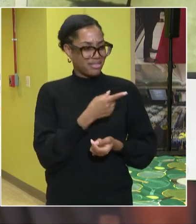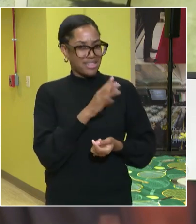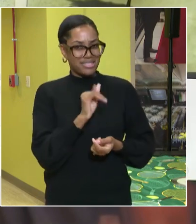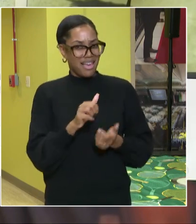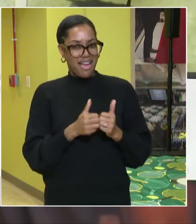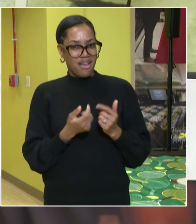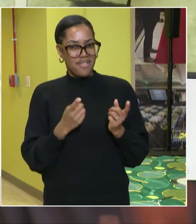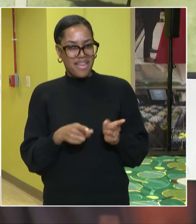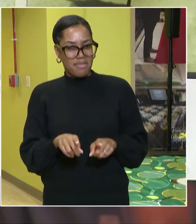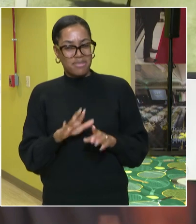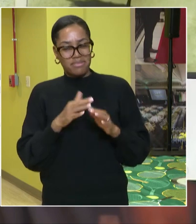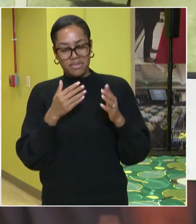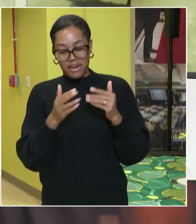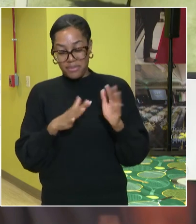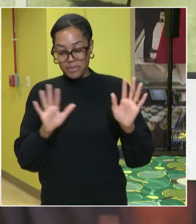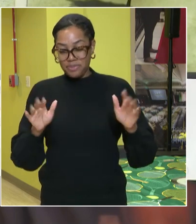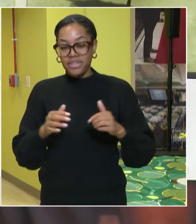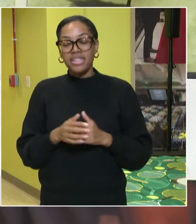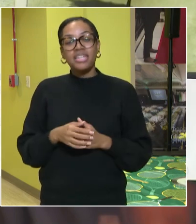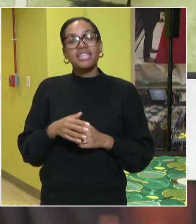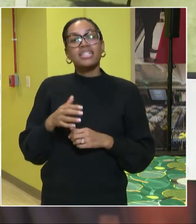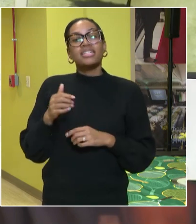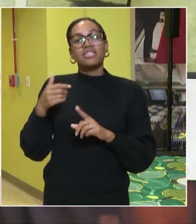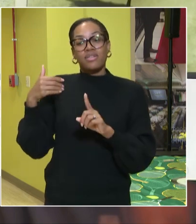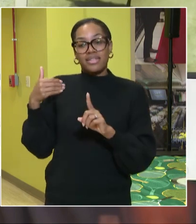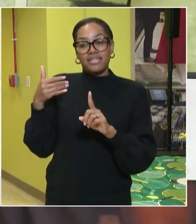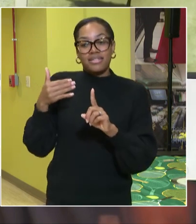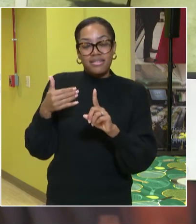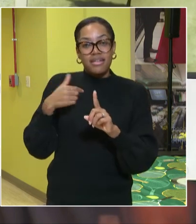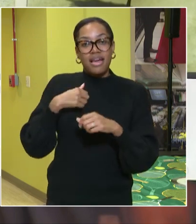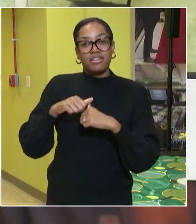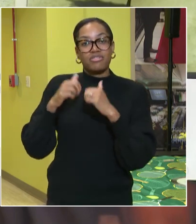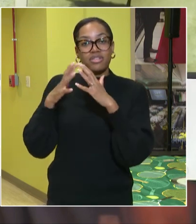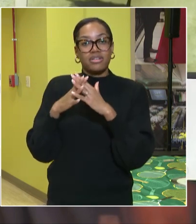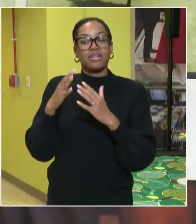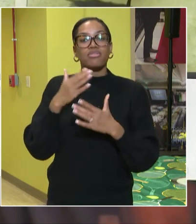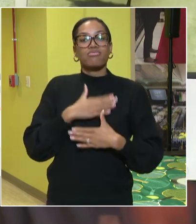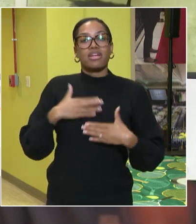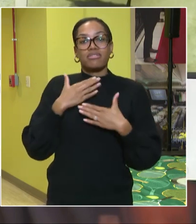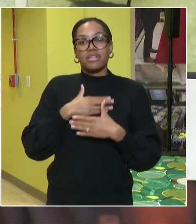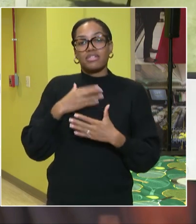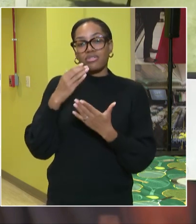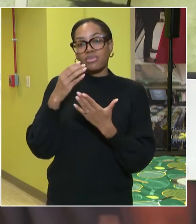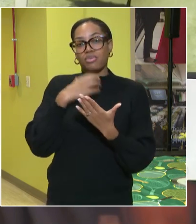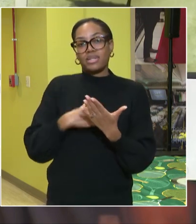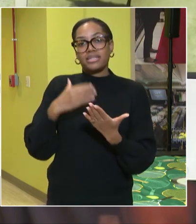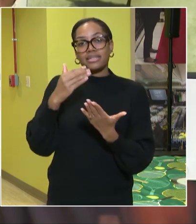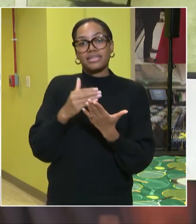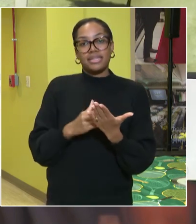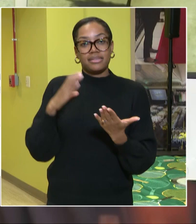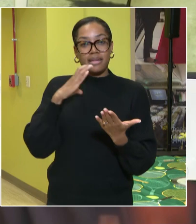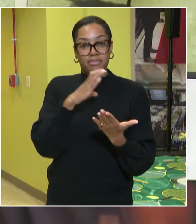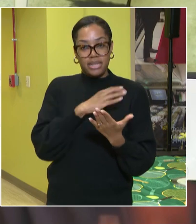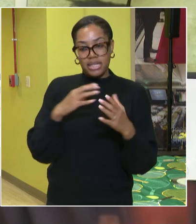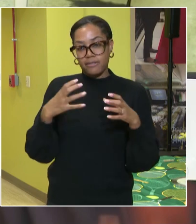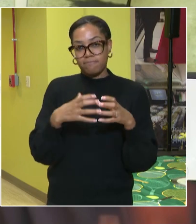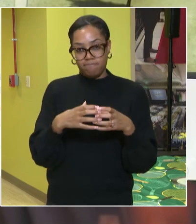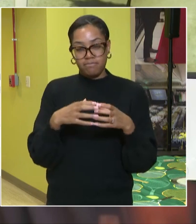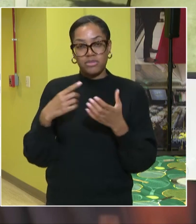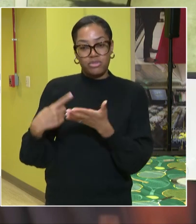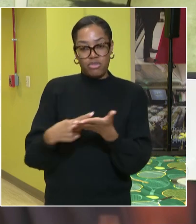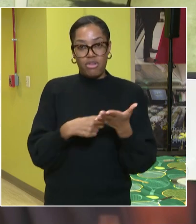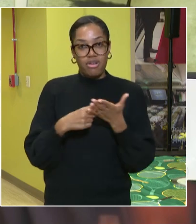in 1995, I formed the Recreation Wish List Committee, and we did a lot of things for the Recreation Department. And based on that vision of